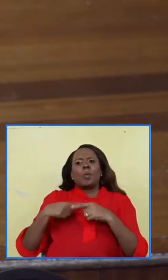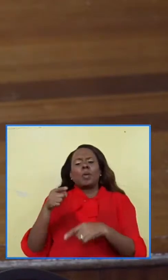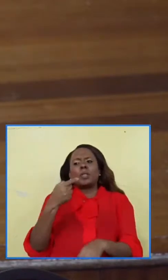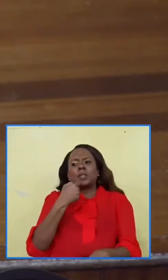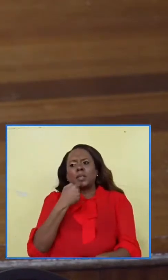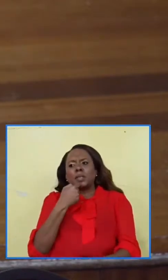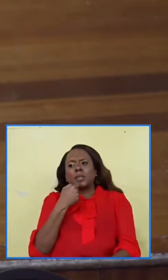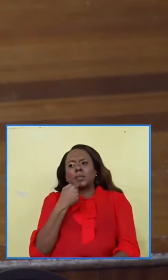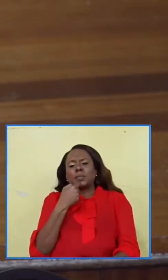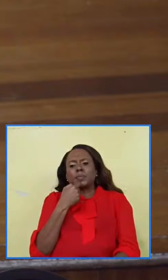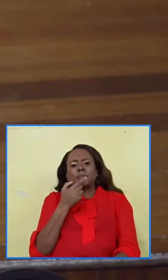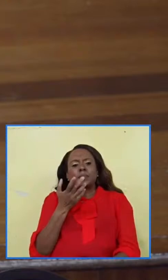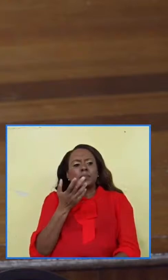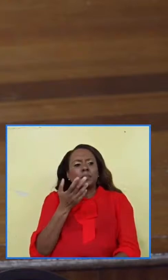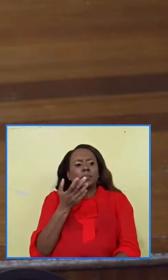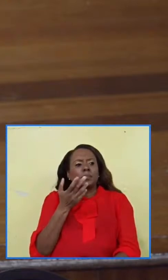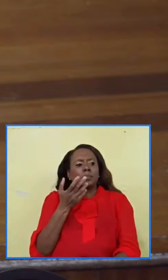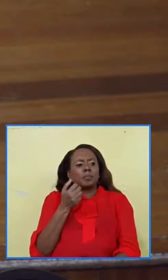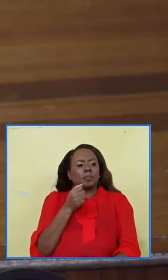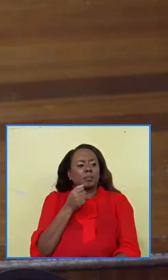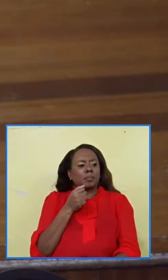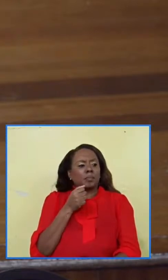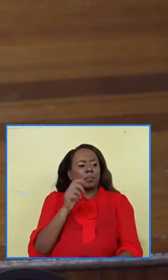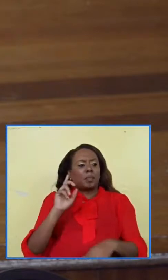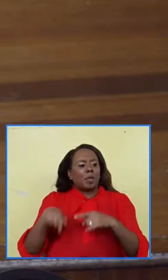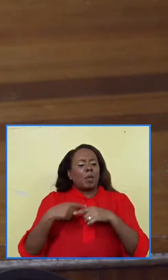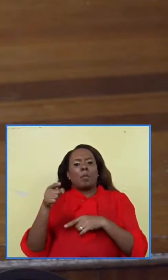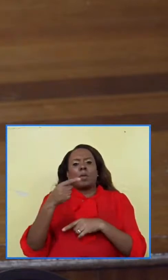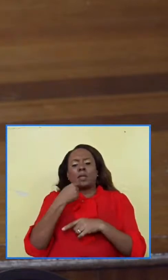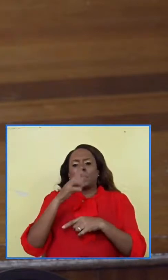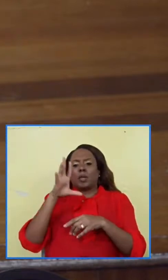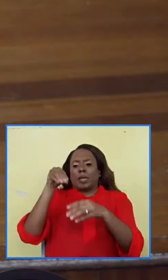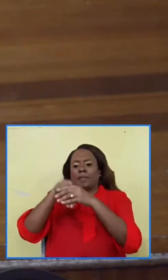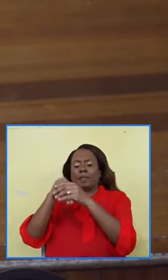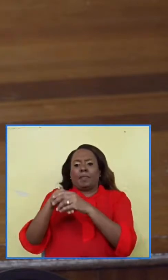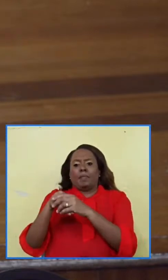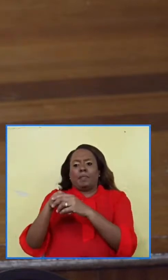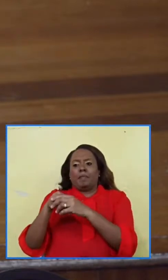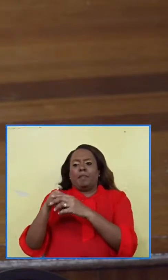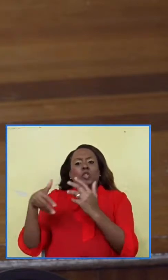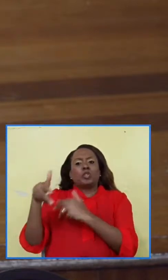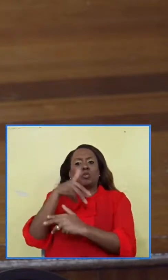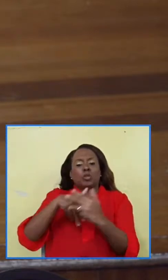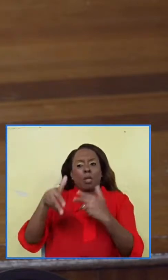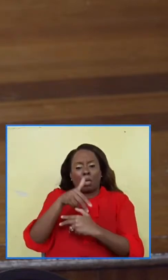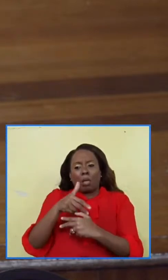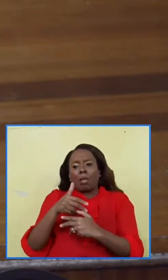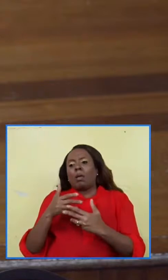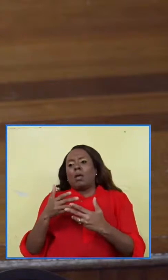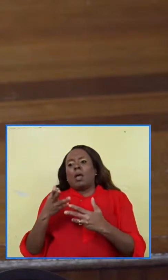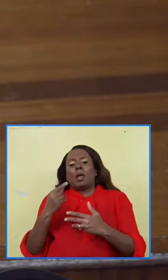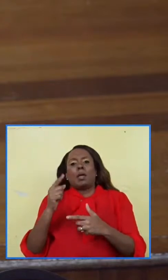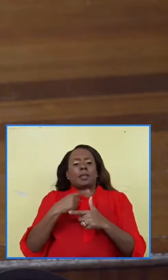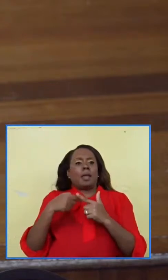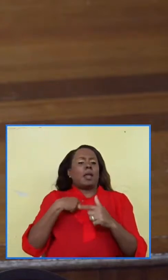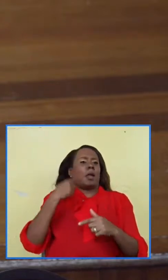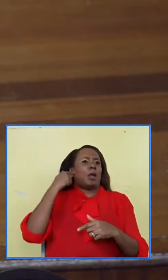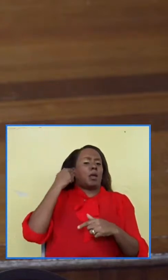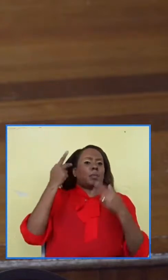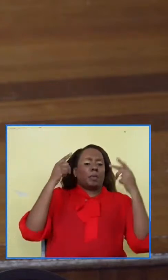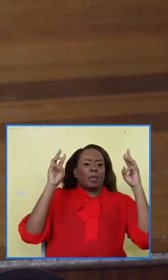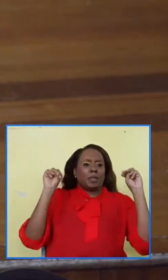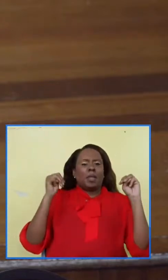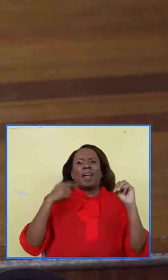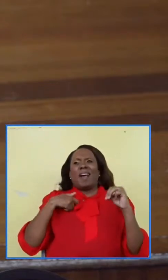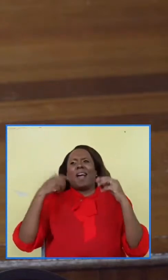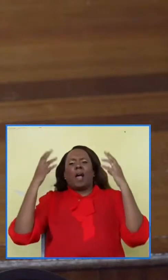that, about this investing in social and side, so when you said what you said, and then I heard what the Prime Minister said,